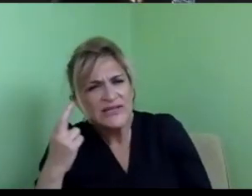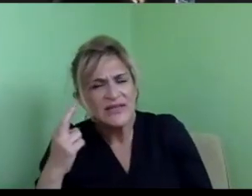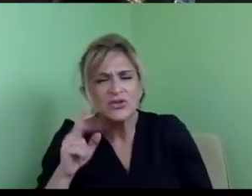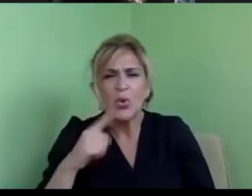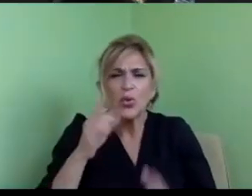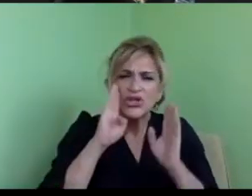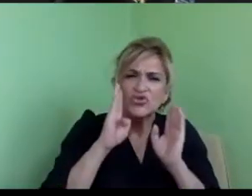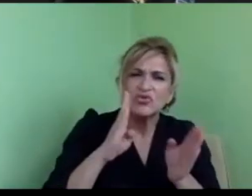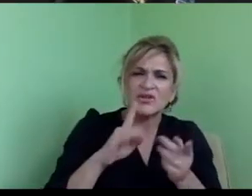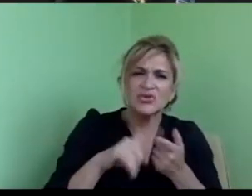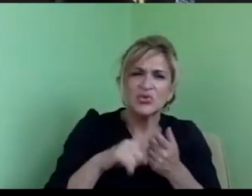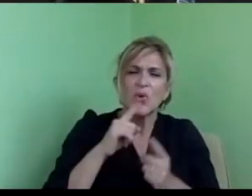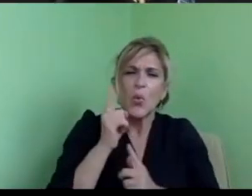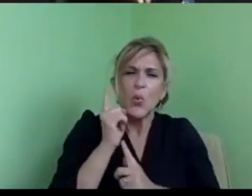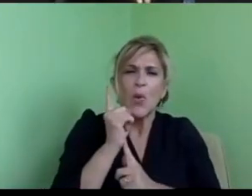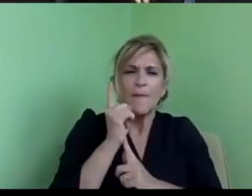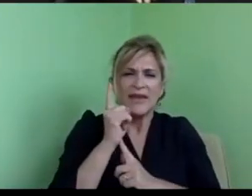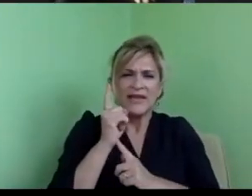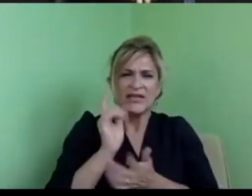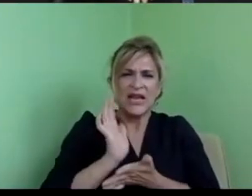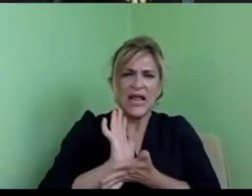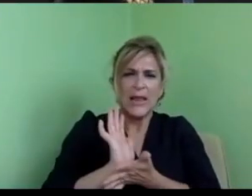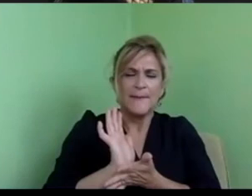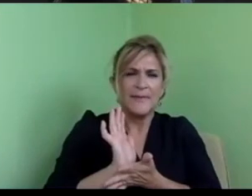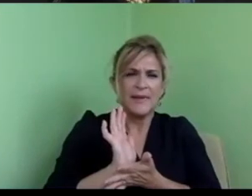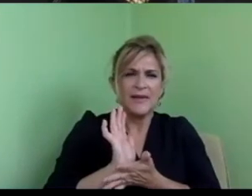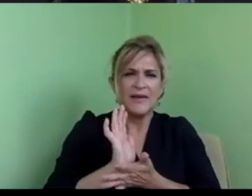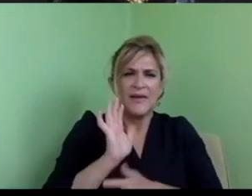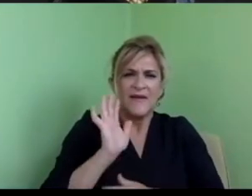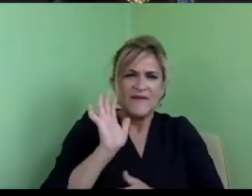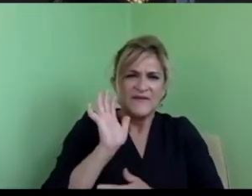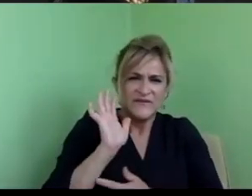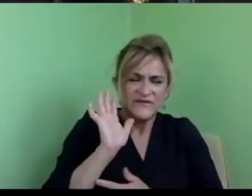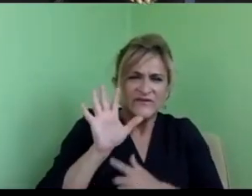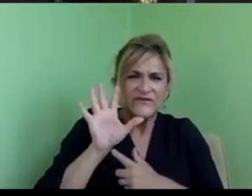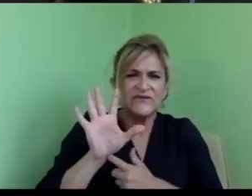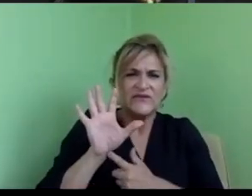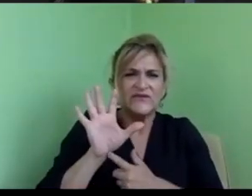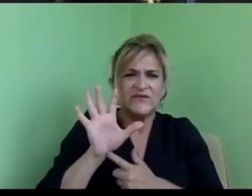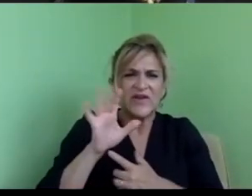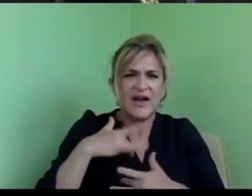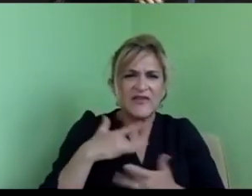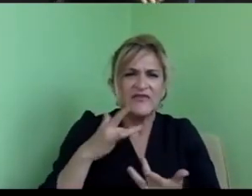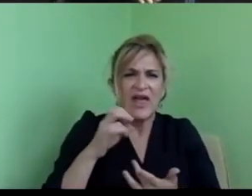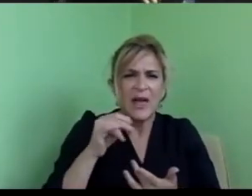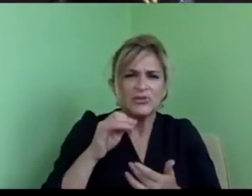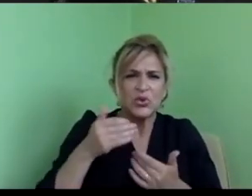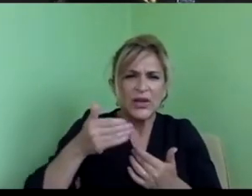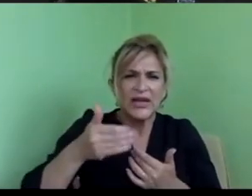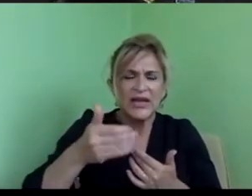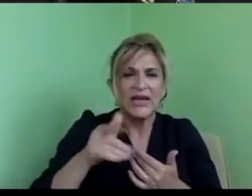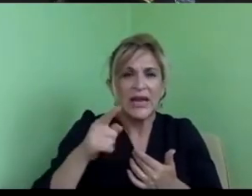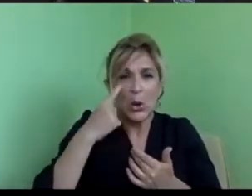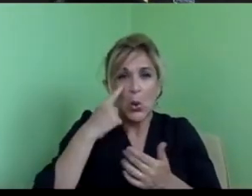in like a one minute clip you know five episodes in and it's like he lost his eyesight i